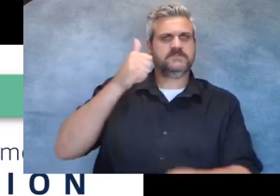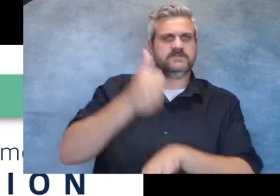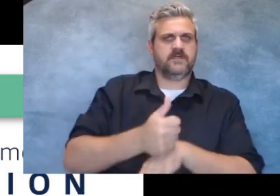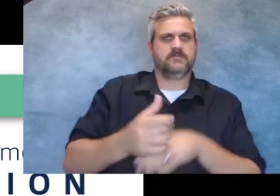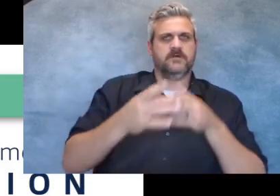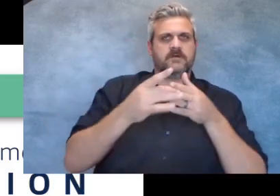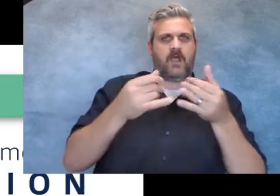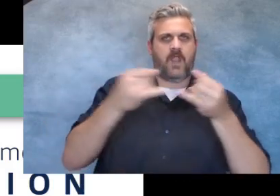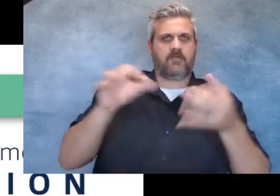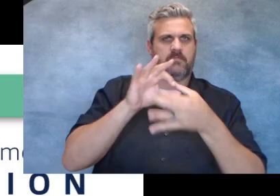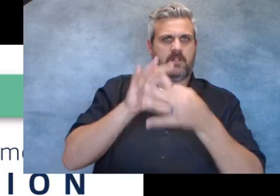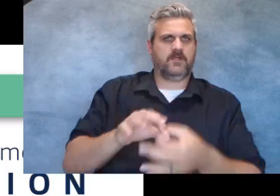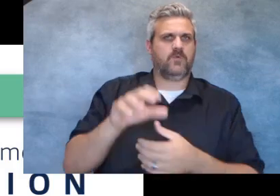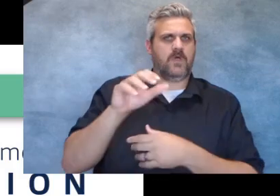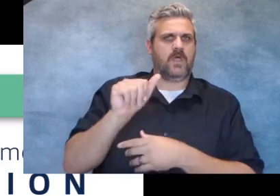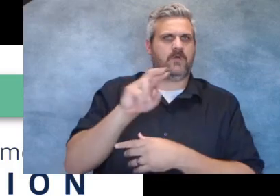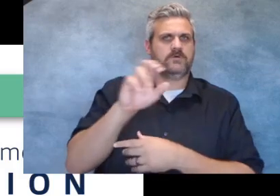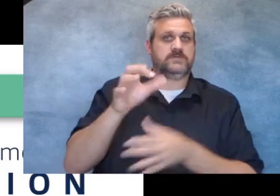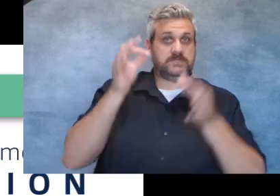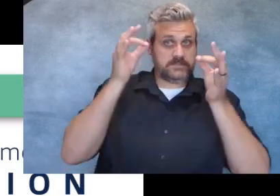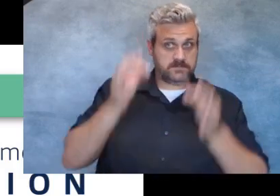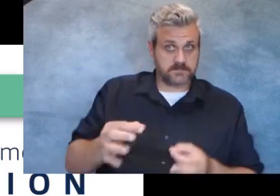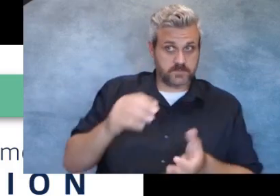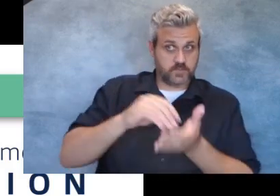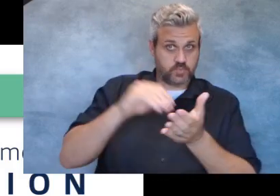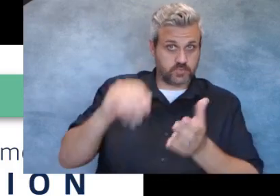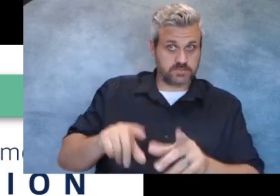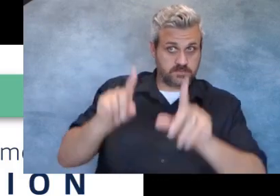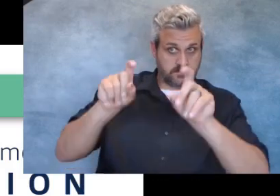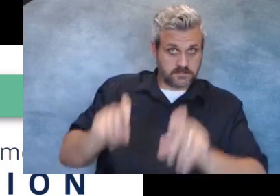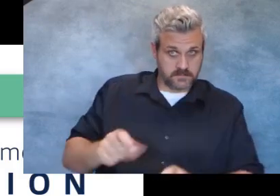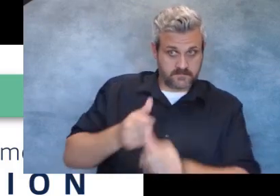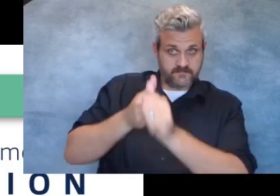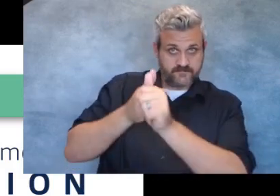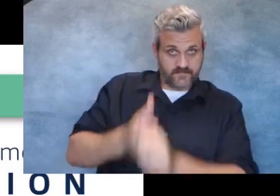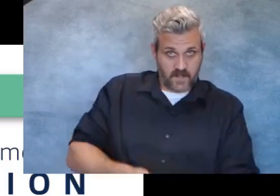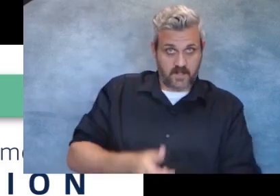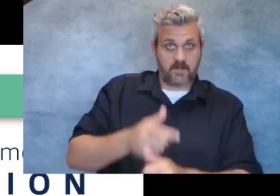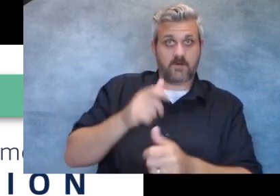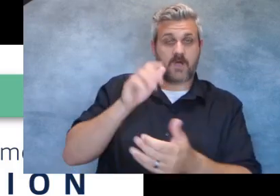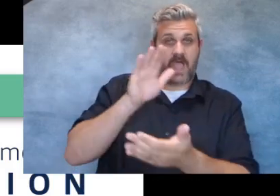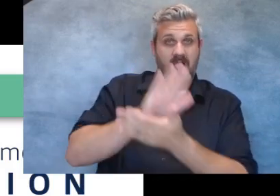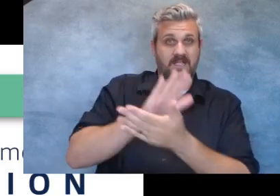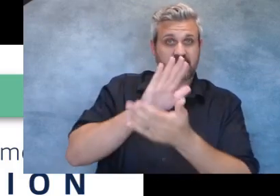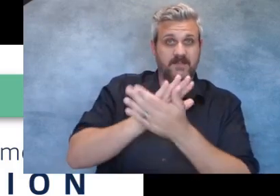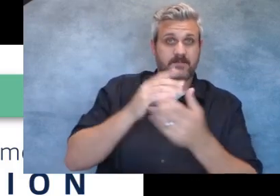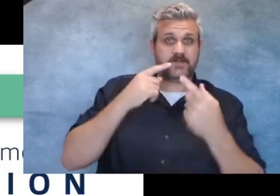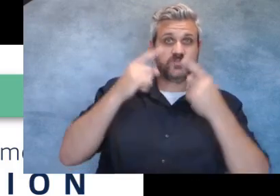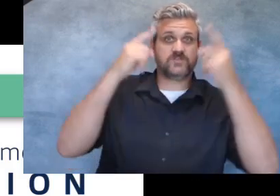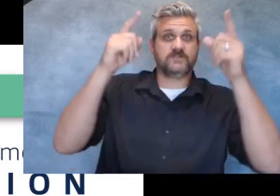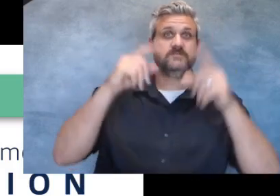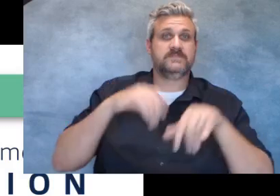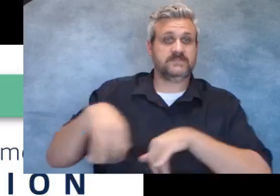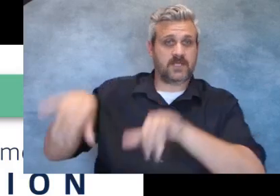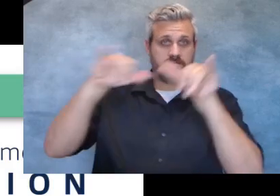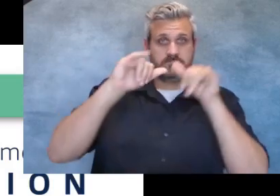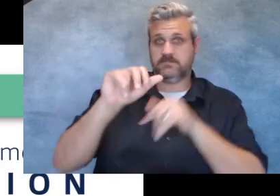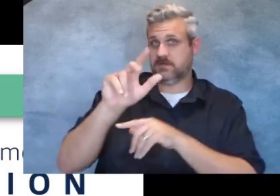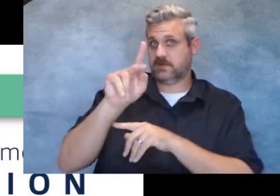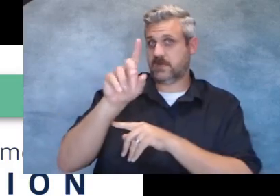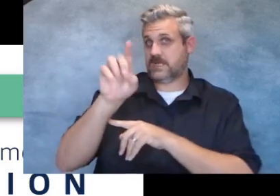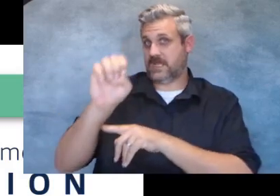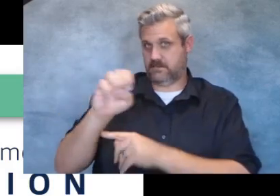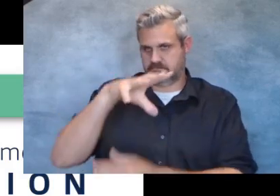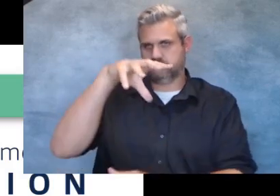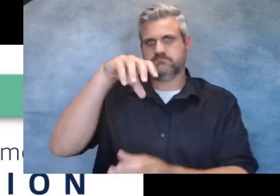guidelines associated with ARC decisions on whether students will be assessed based on alternate academic achievement standards. The